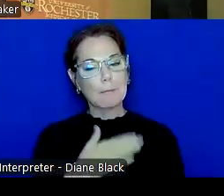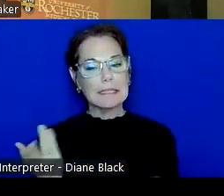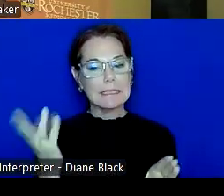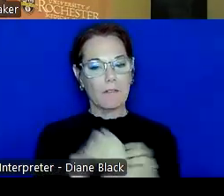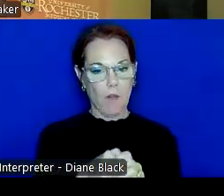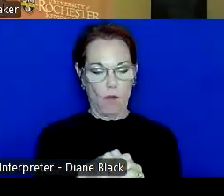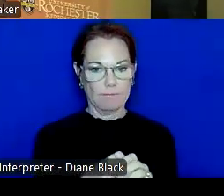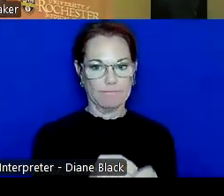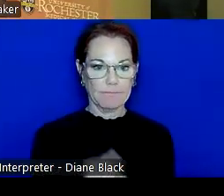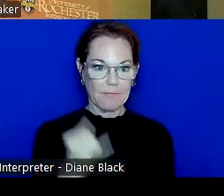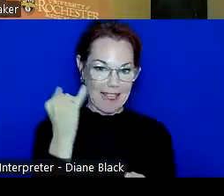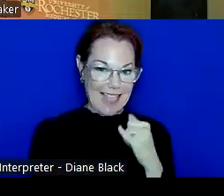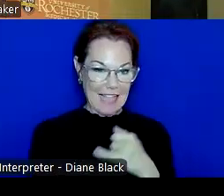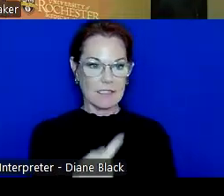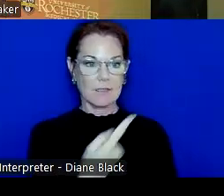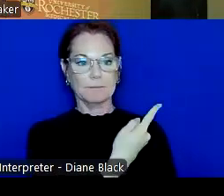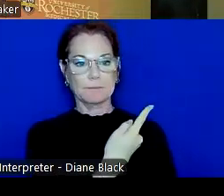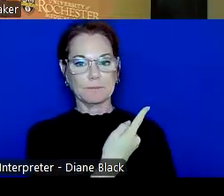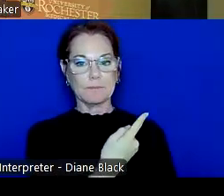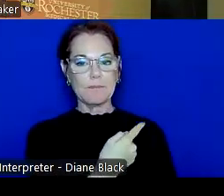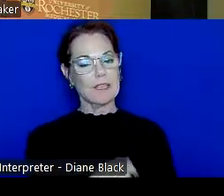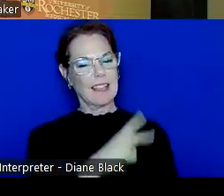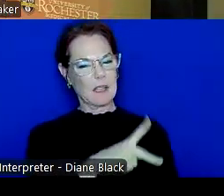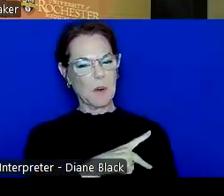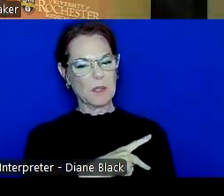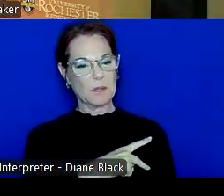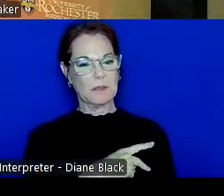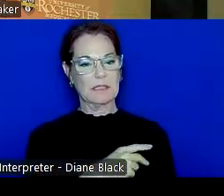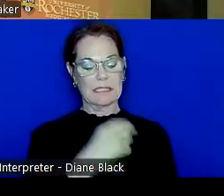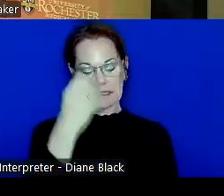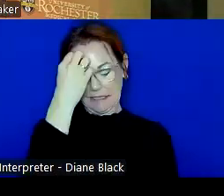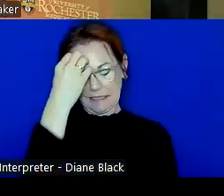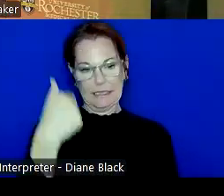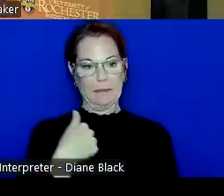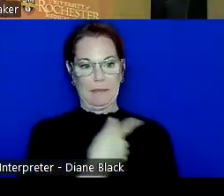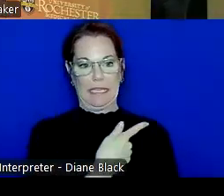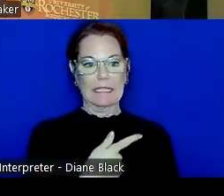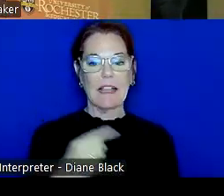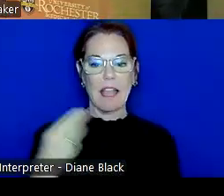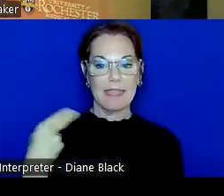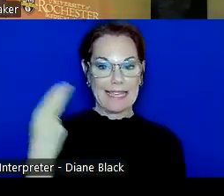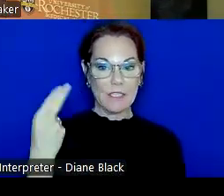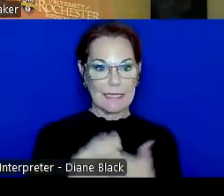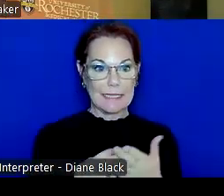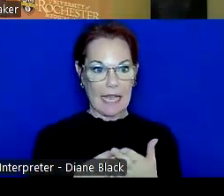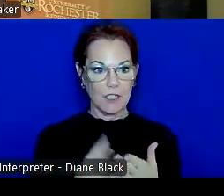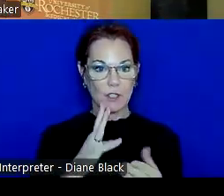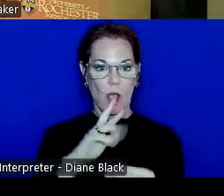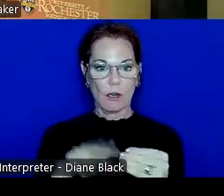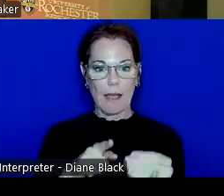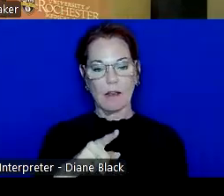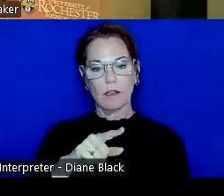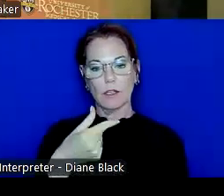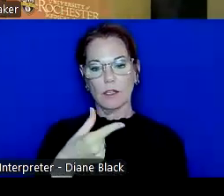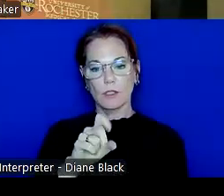way? Last one, this is a personal pet peeve. On the About U of R page, the history section talks about eugenicist George Whipple, but does